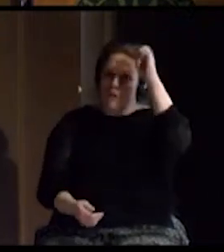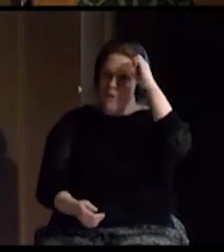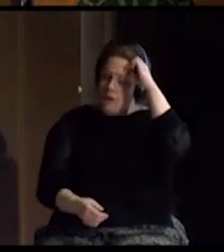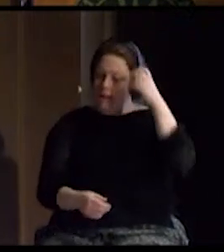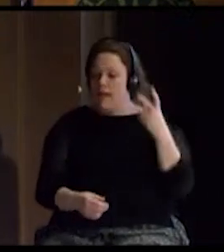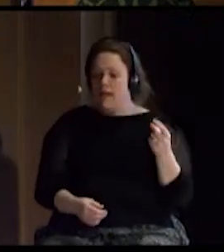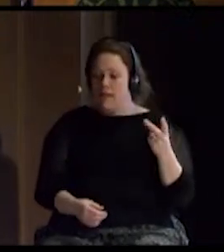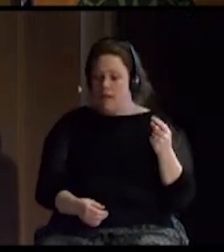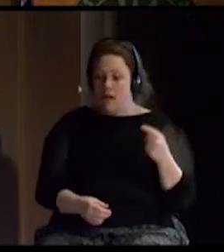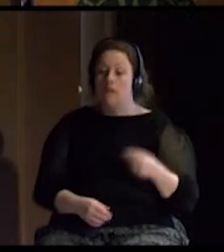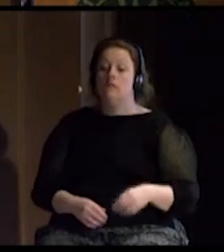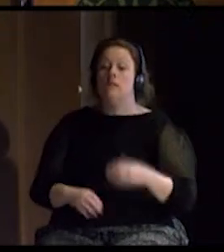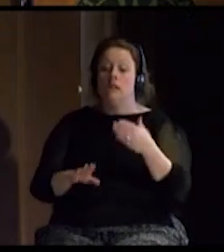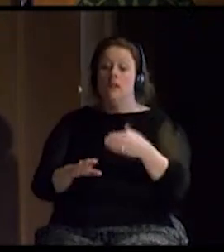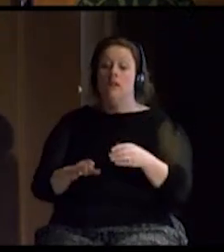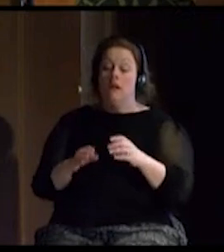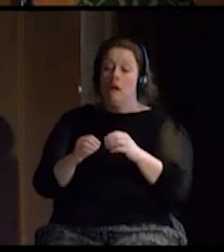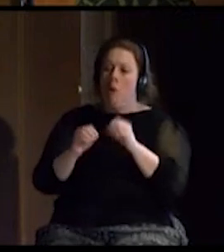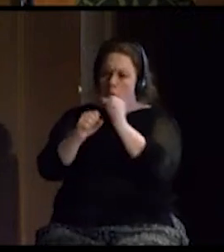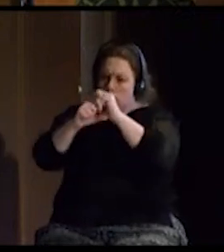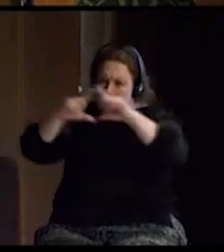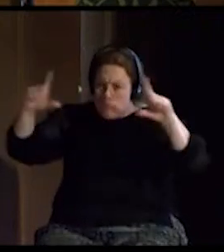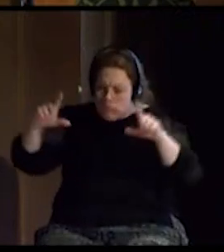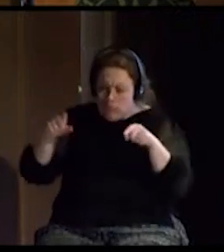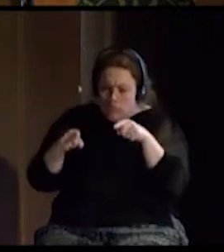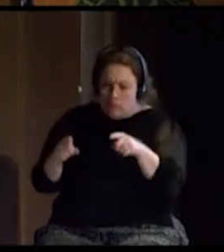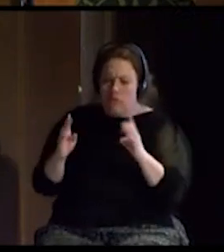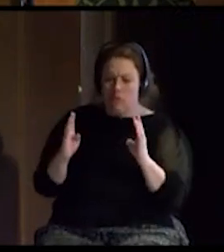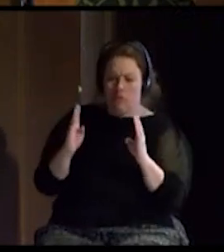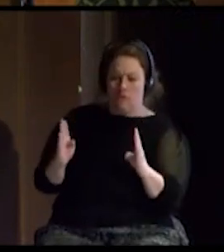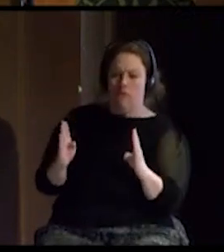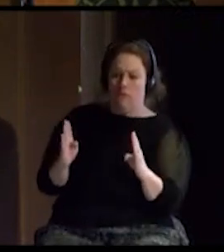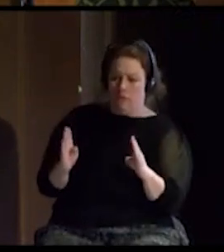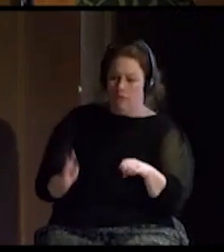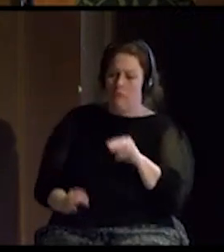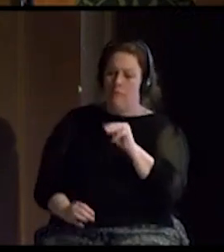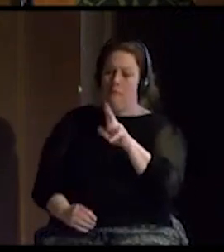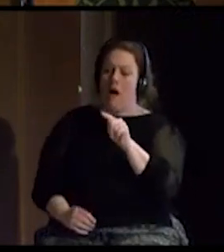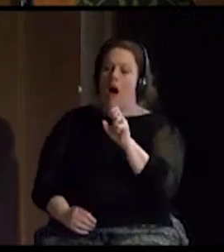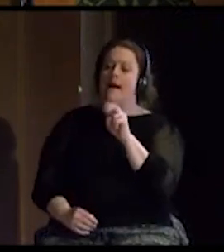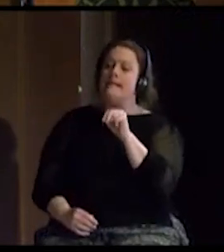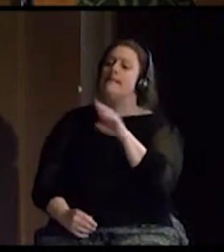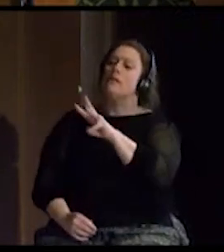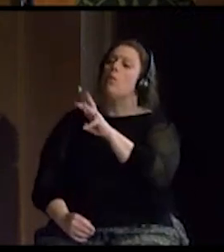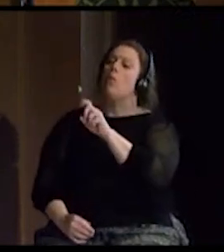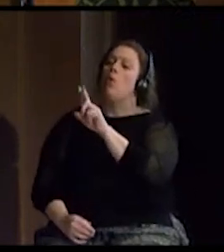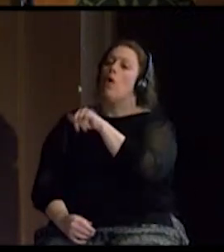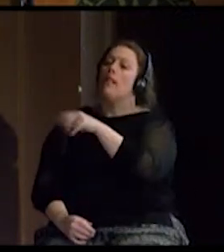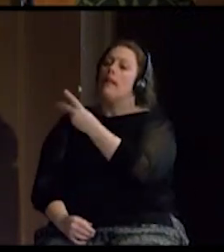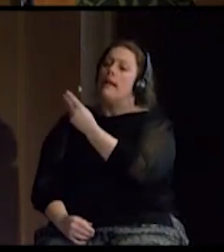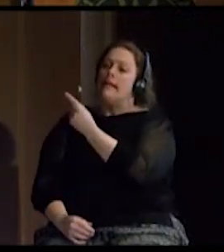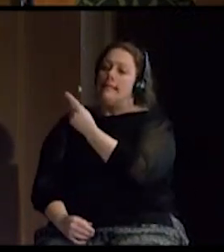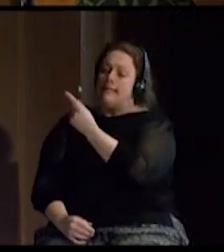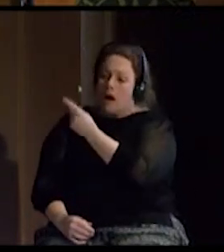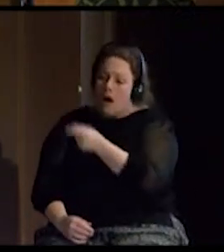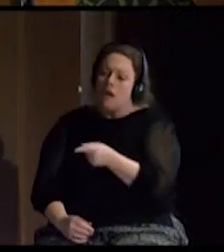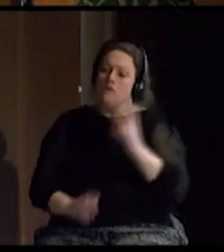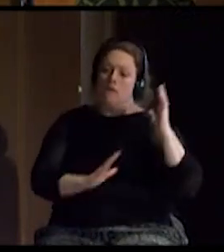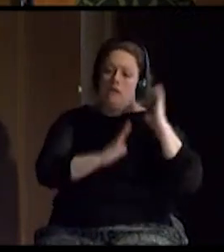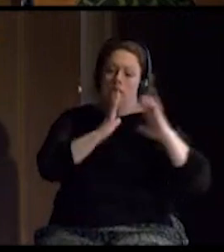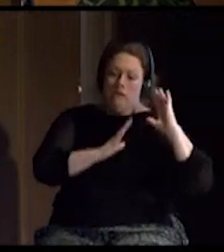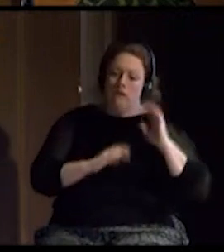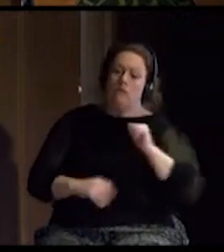pre-colonial mitochondrial grouping, we find that mutton's woolly dog lineage is estimated to be between 1,800